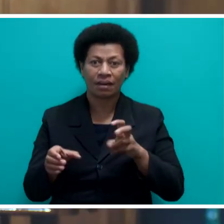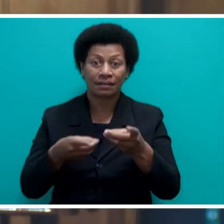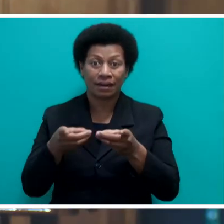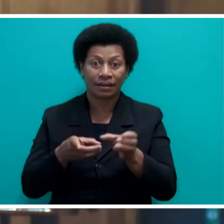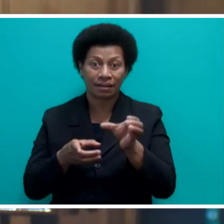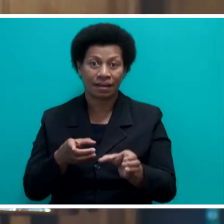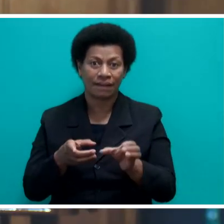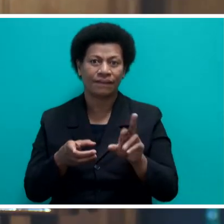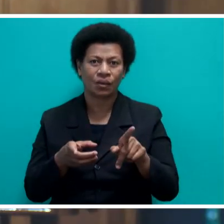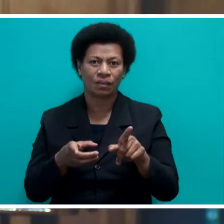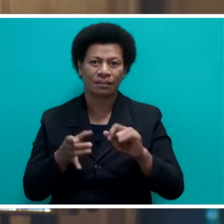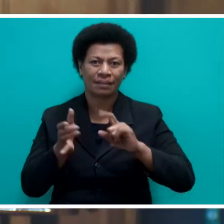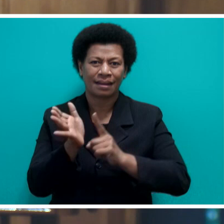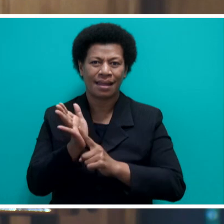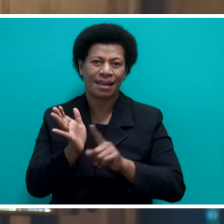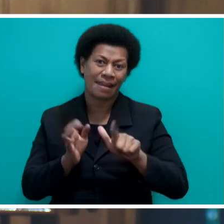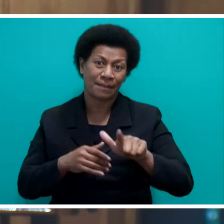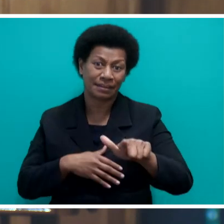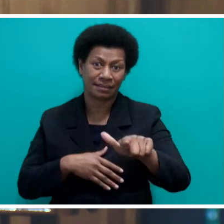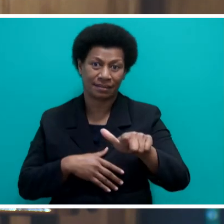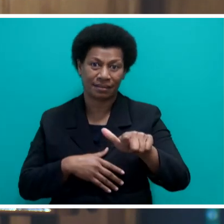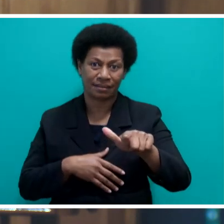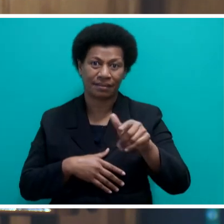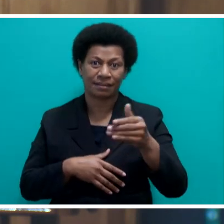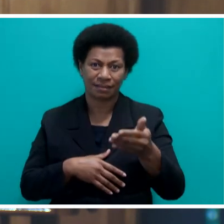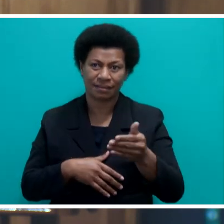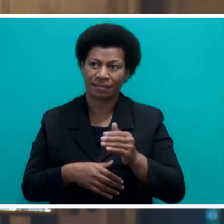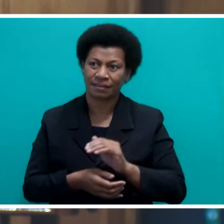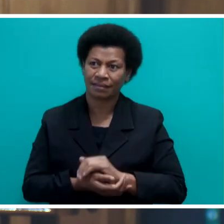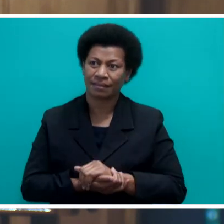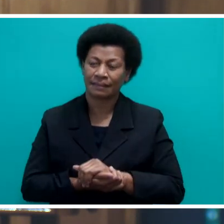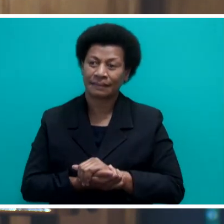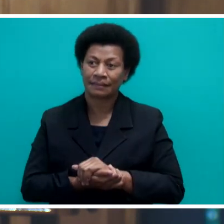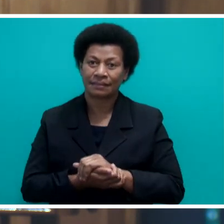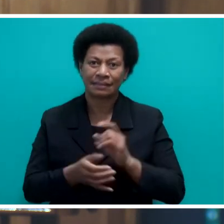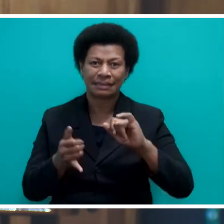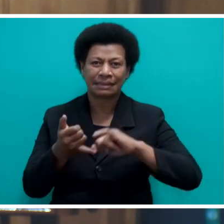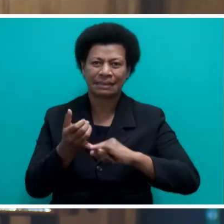Center before it became a fully flown